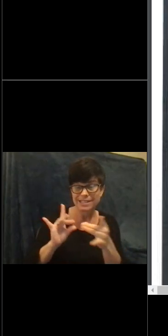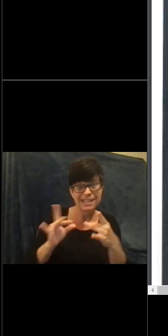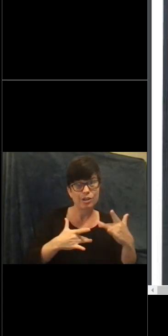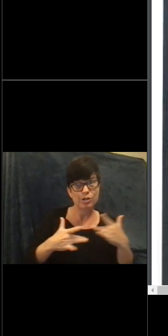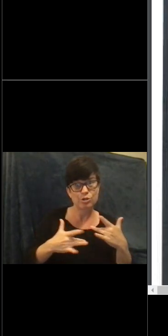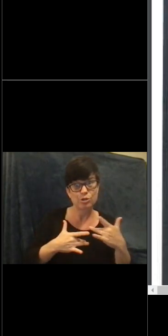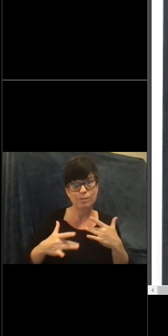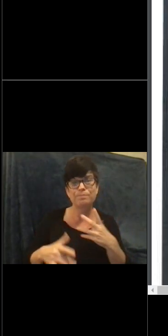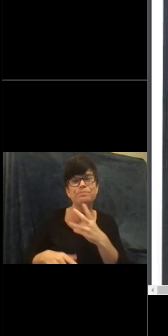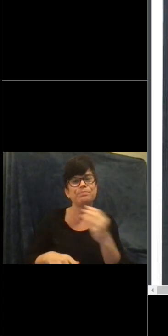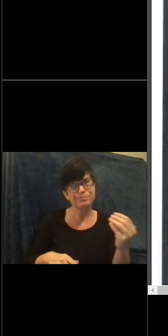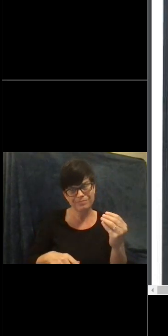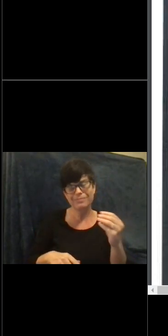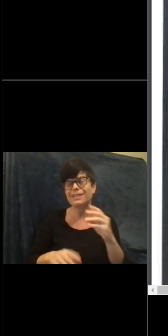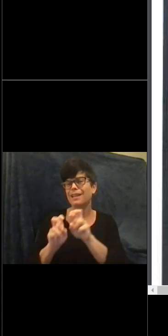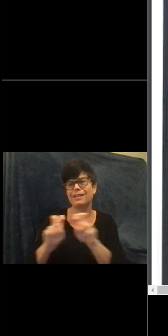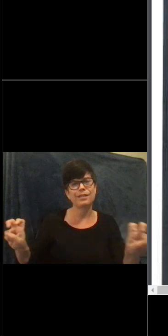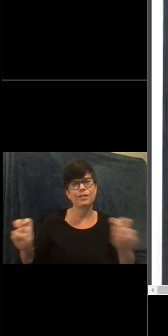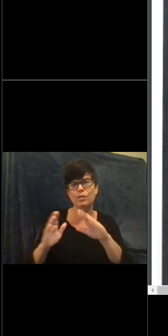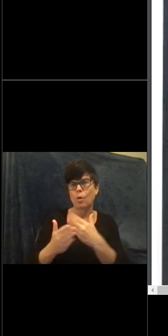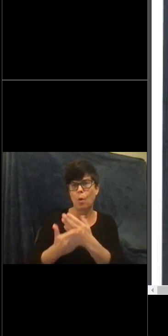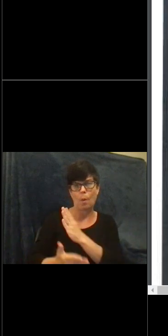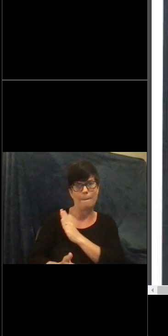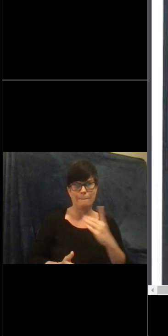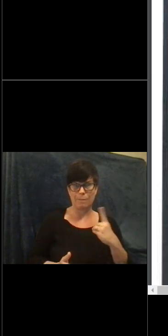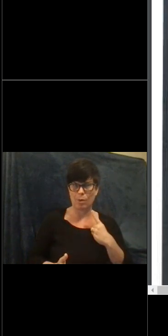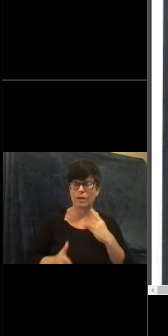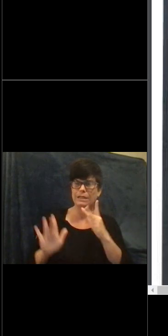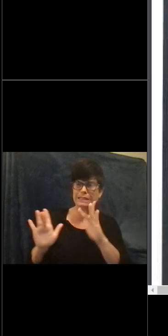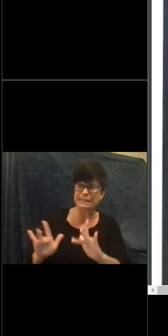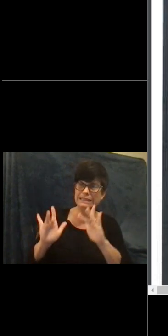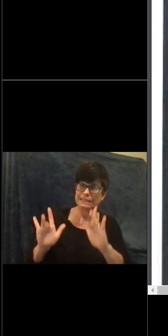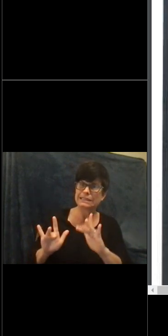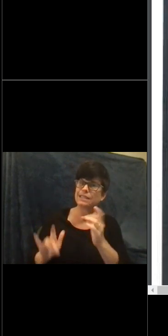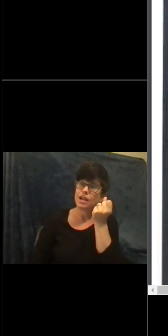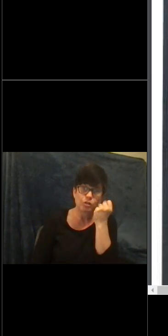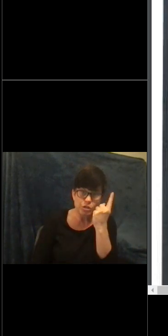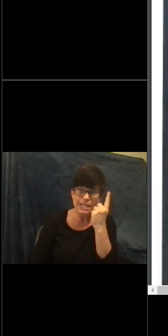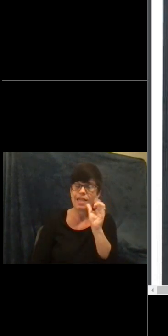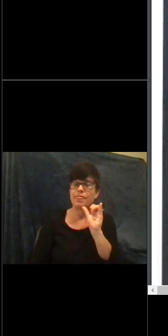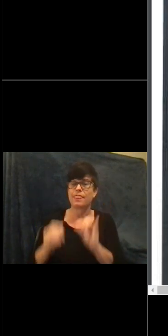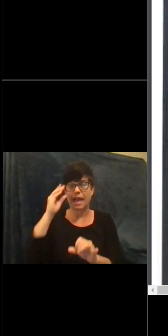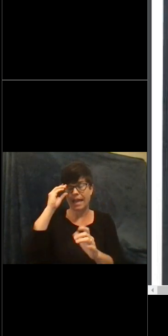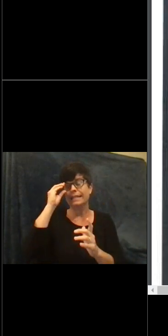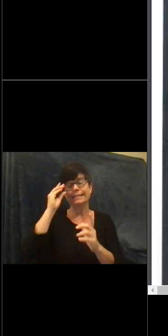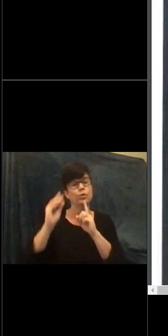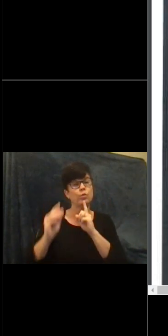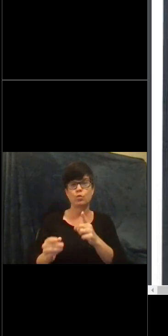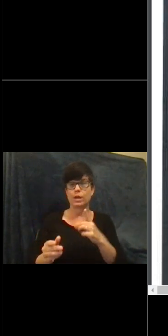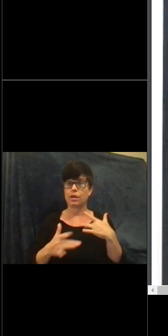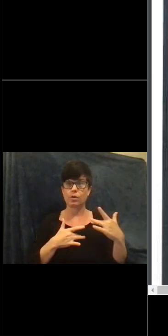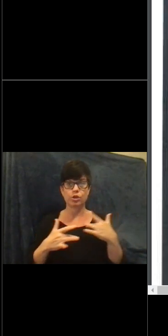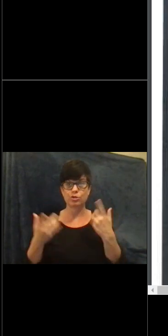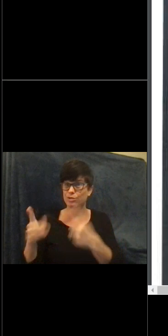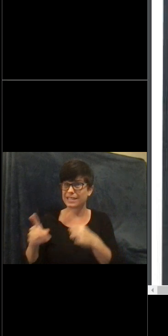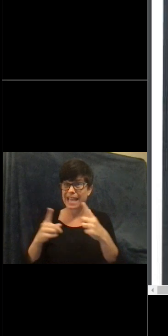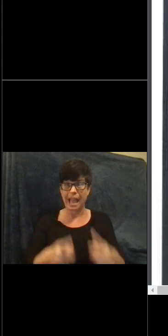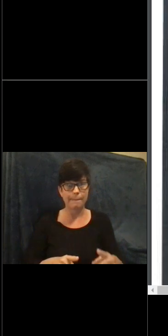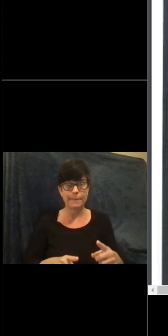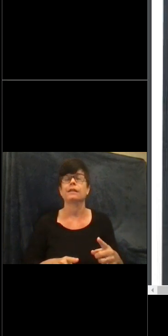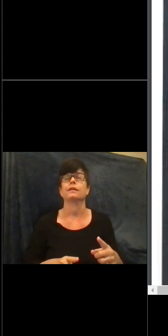feels for the residents and understands that it is a legitimate concern, that it's something that has happened for many, many